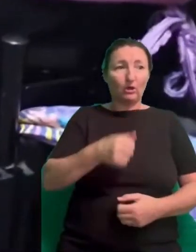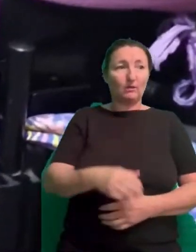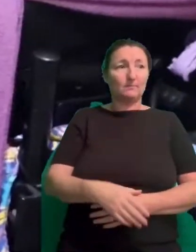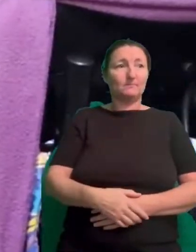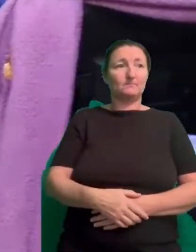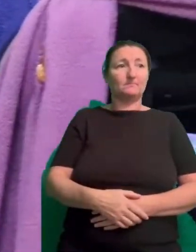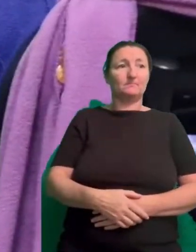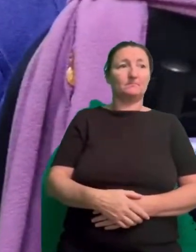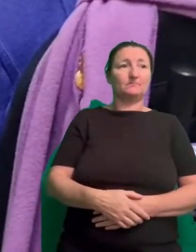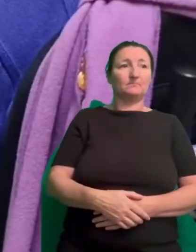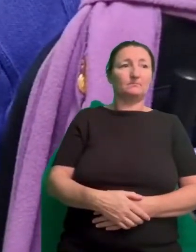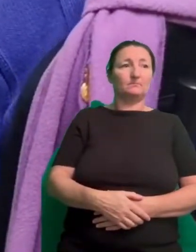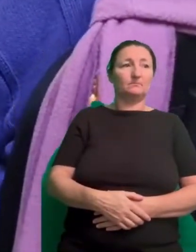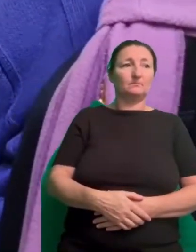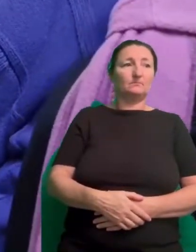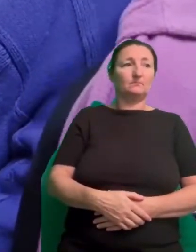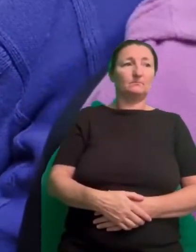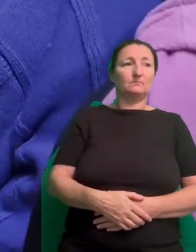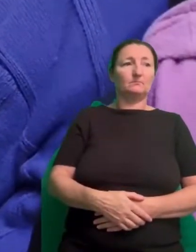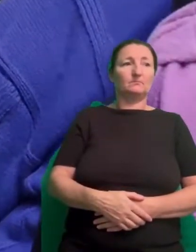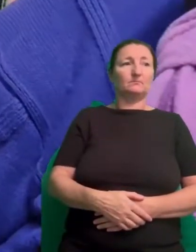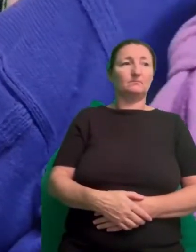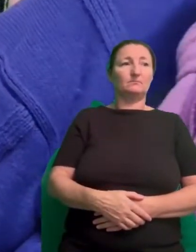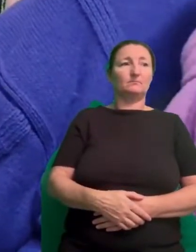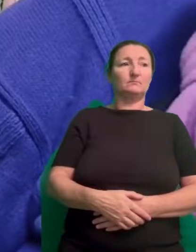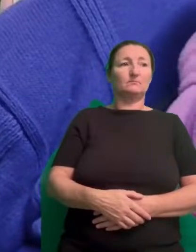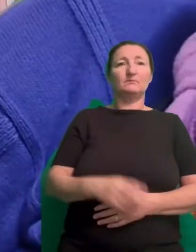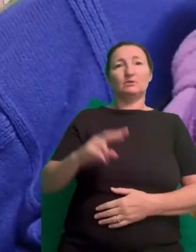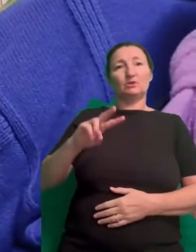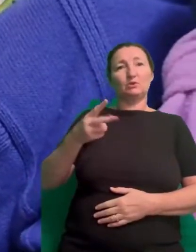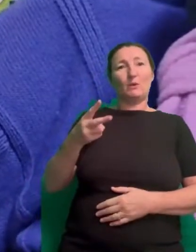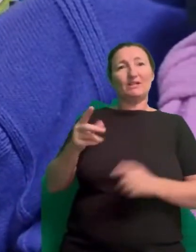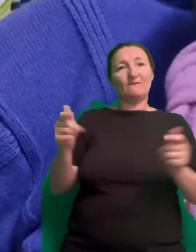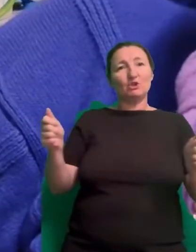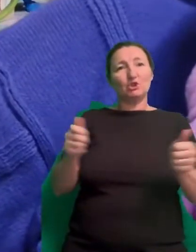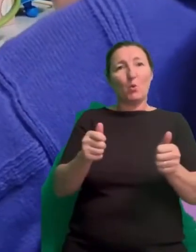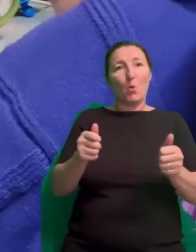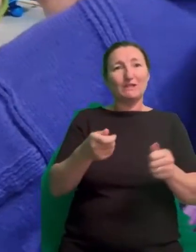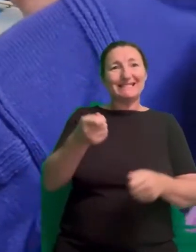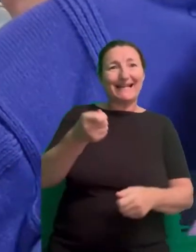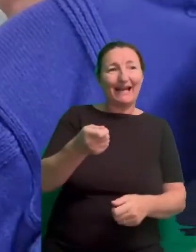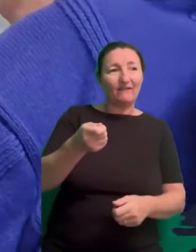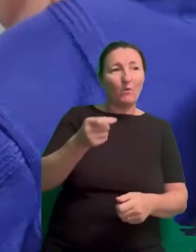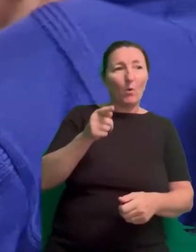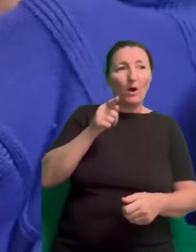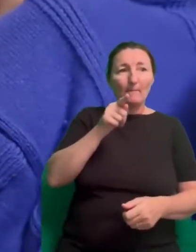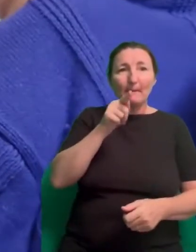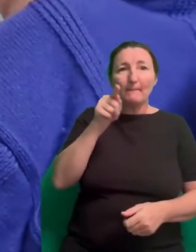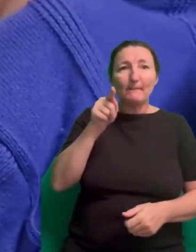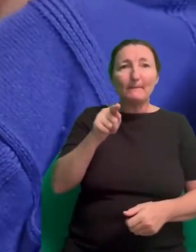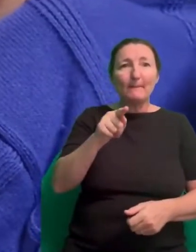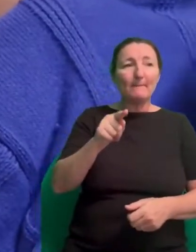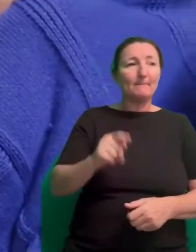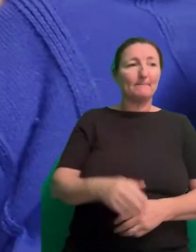and then I pick up my short microwave stick that I keep here.